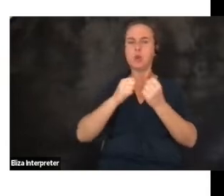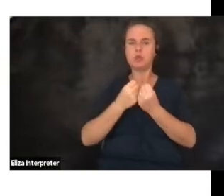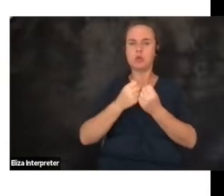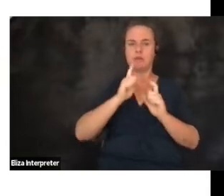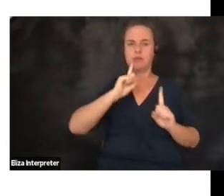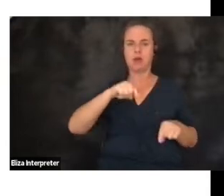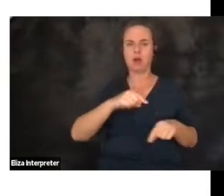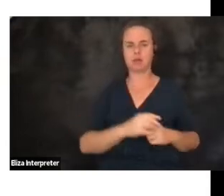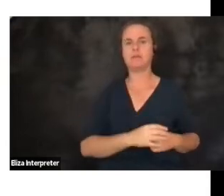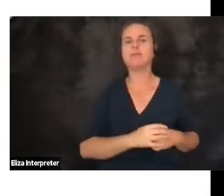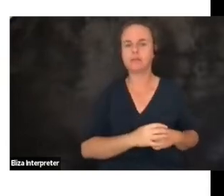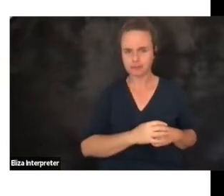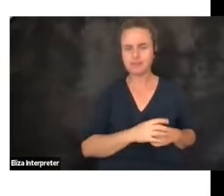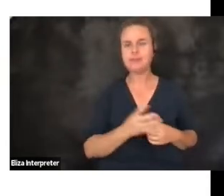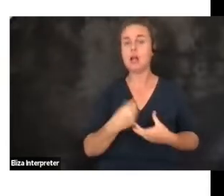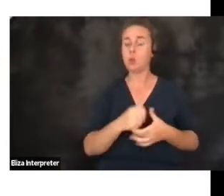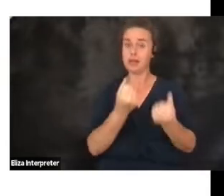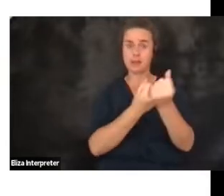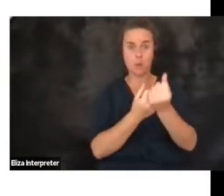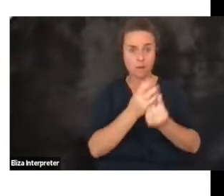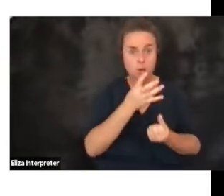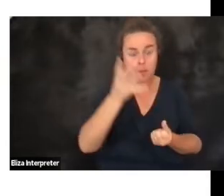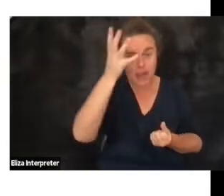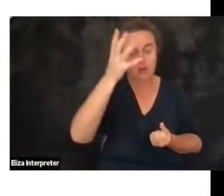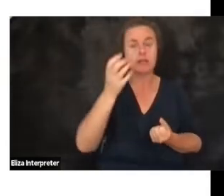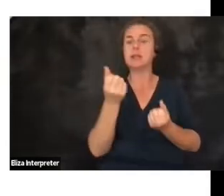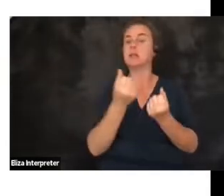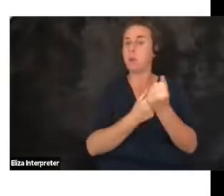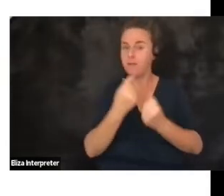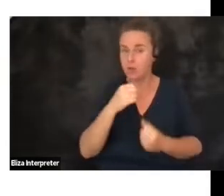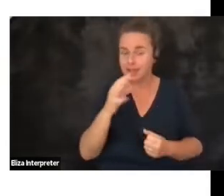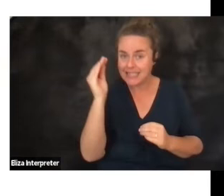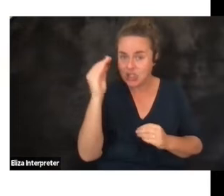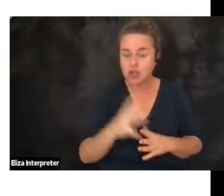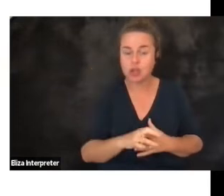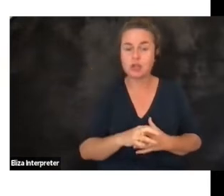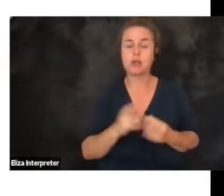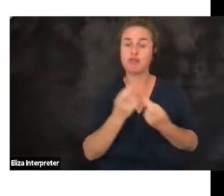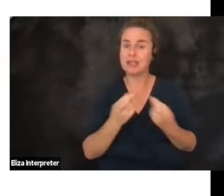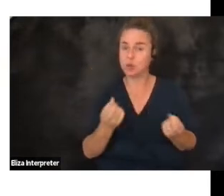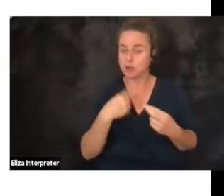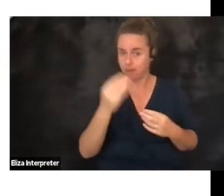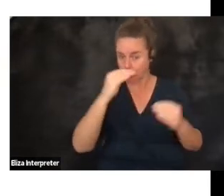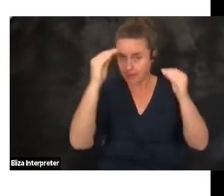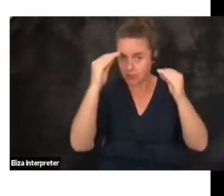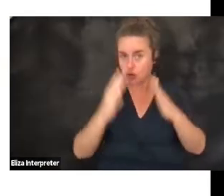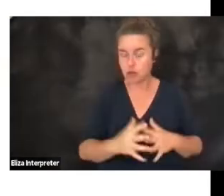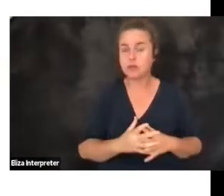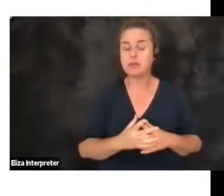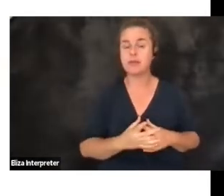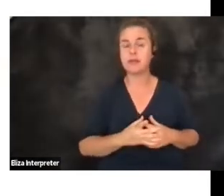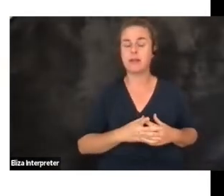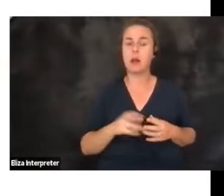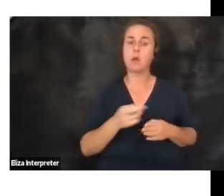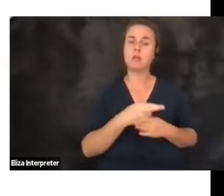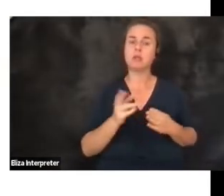include supports for those parents, supports for those teachers, resources for those teachers, etc., that results